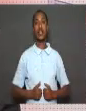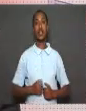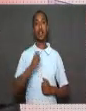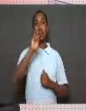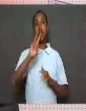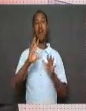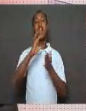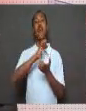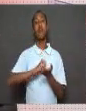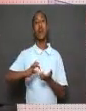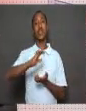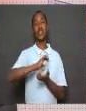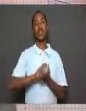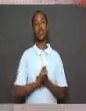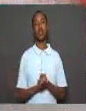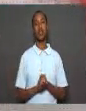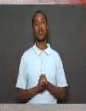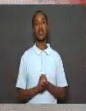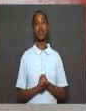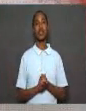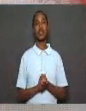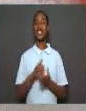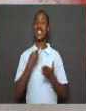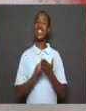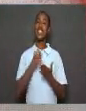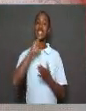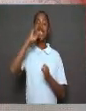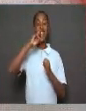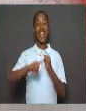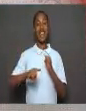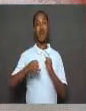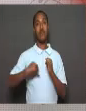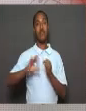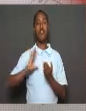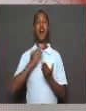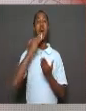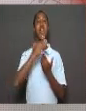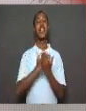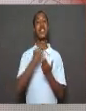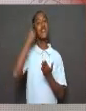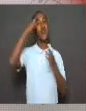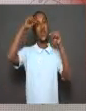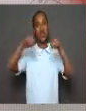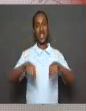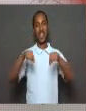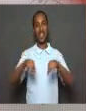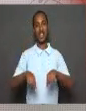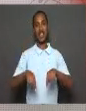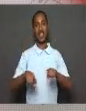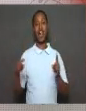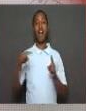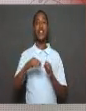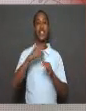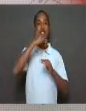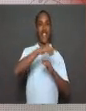covalent compounds. This brings us to the end of our lesson for today.